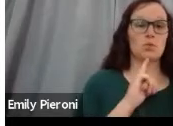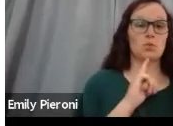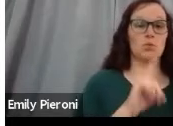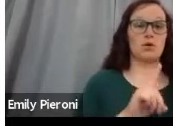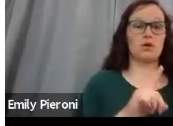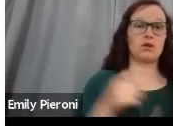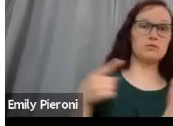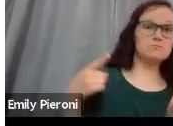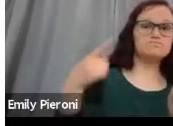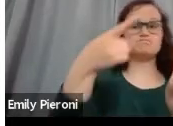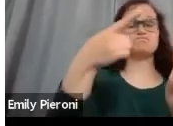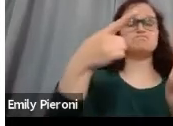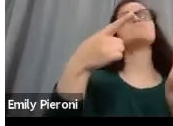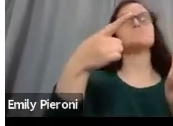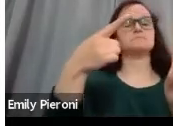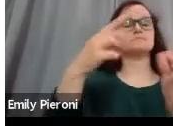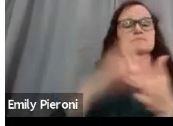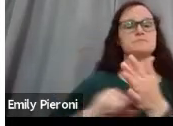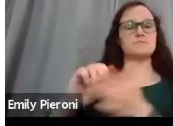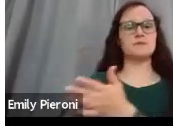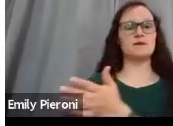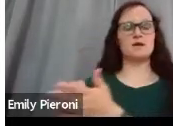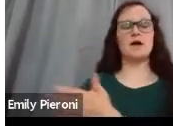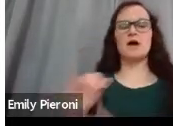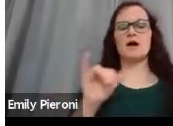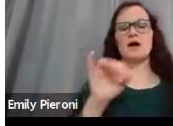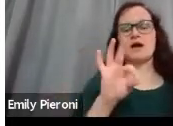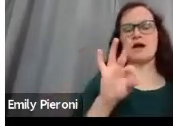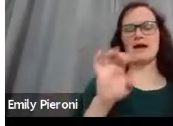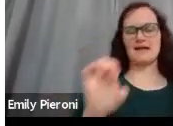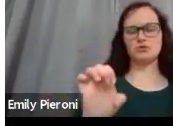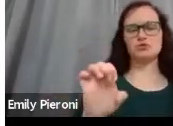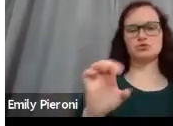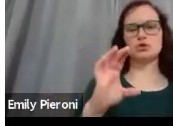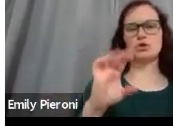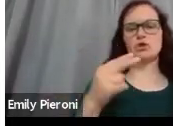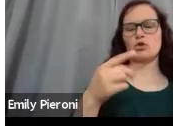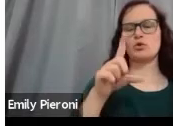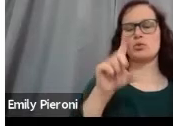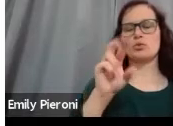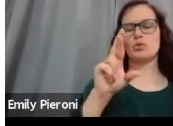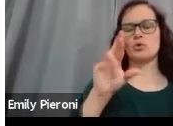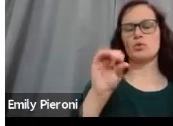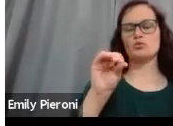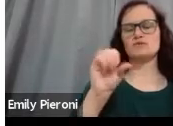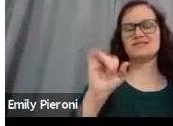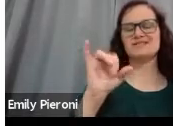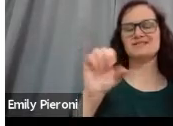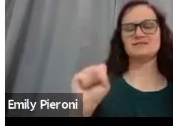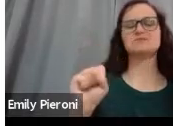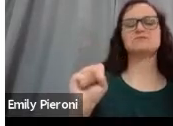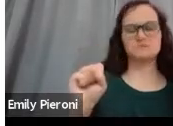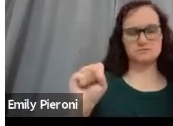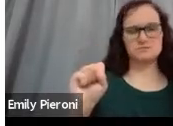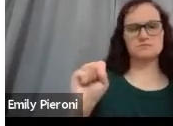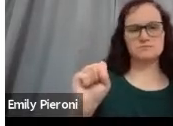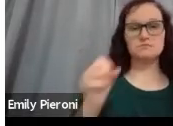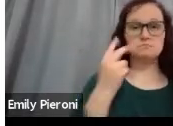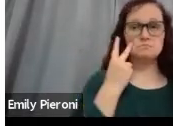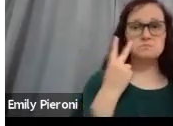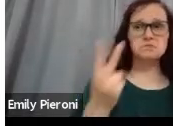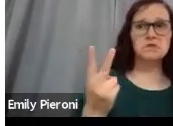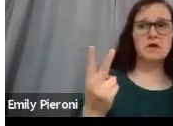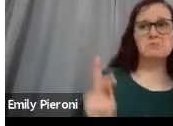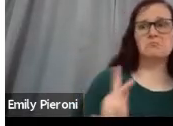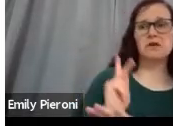alleviating iron chlorosis. So this is important, and they were consuming residual micronutrients found